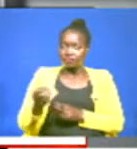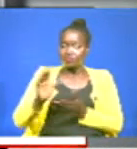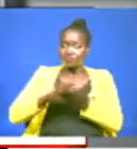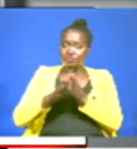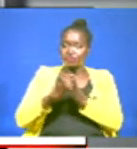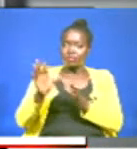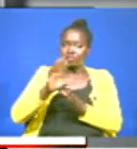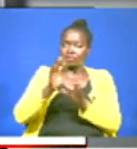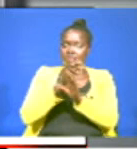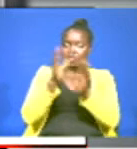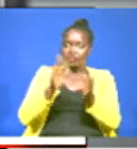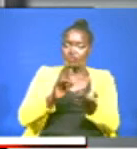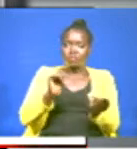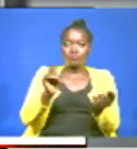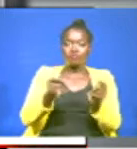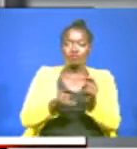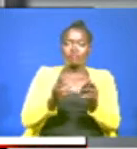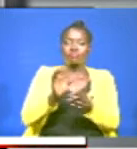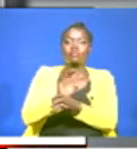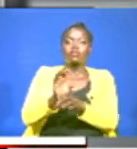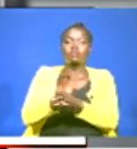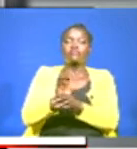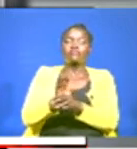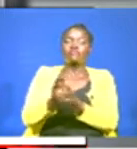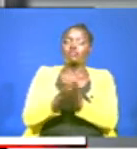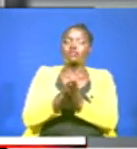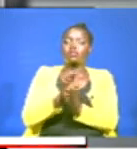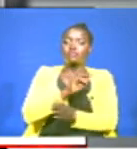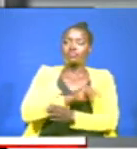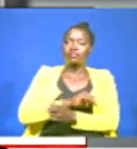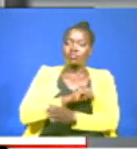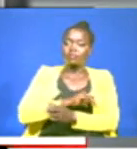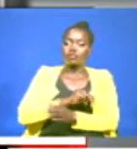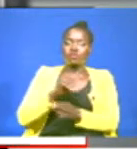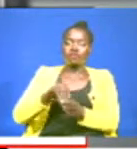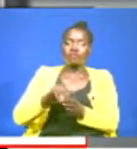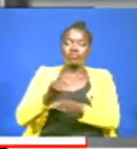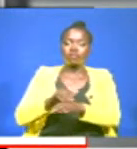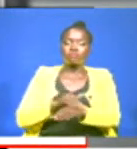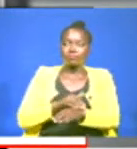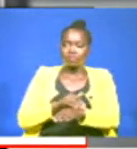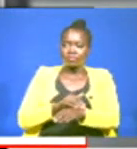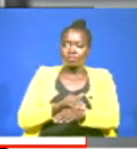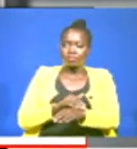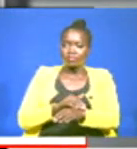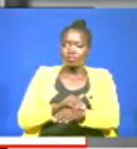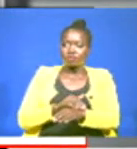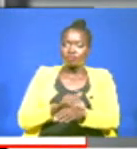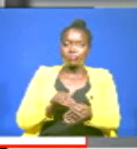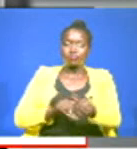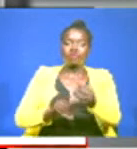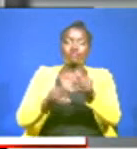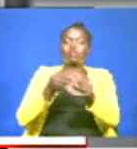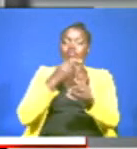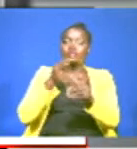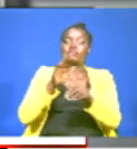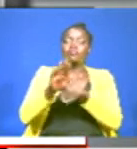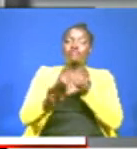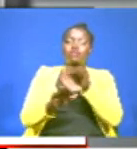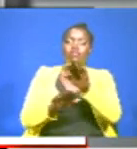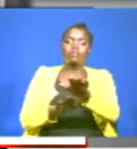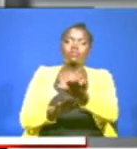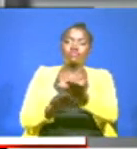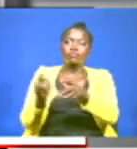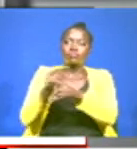been converted at Church of Scotland Mission Kikuyu. Gishuru chose to follow his father's footsteps and trained